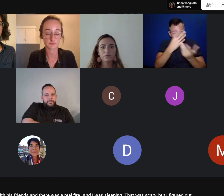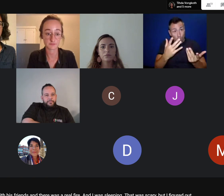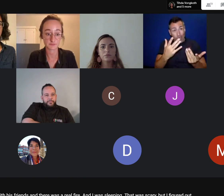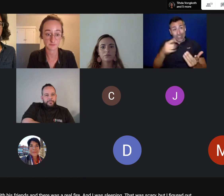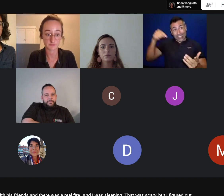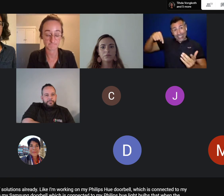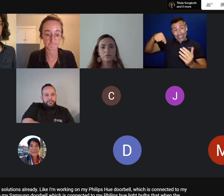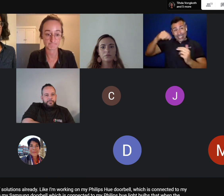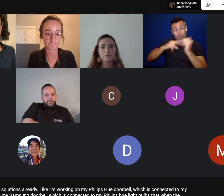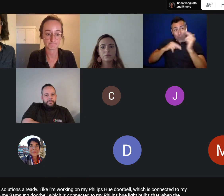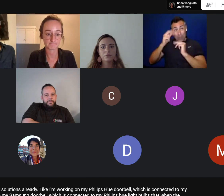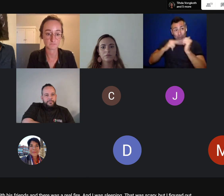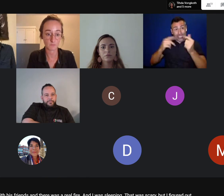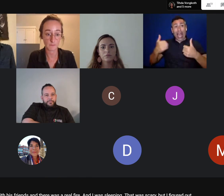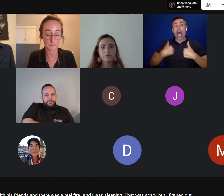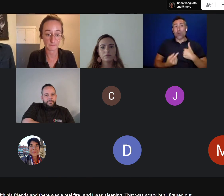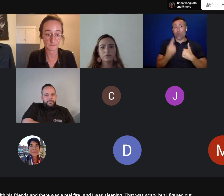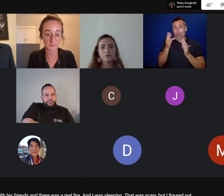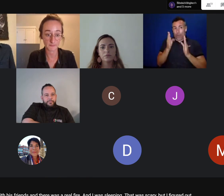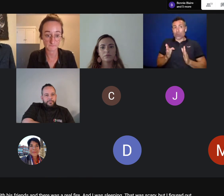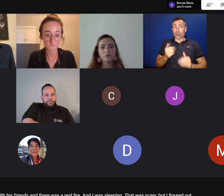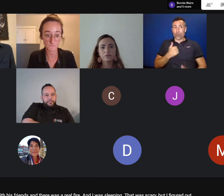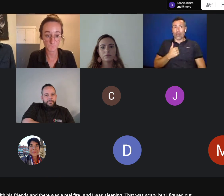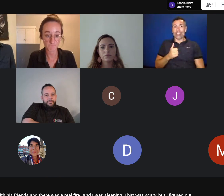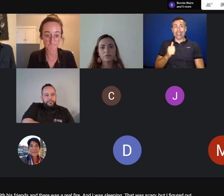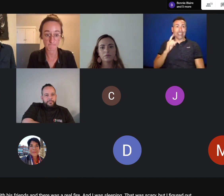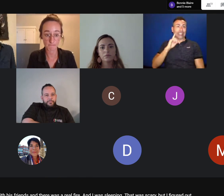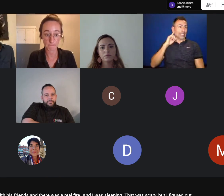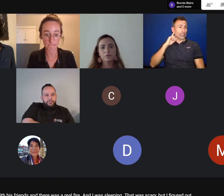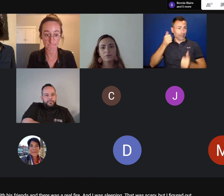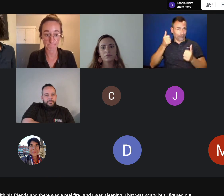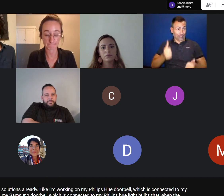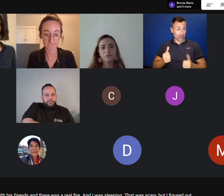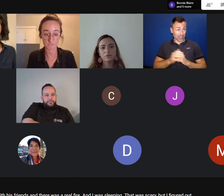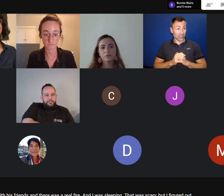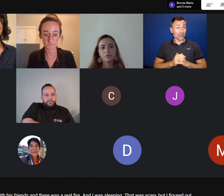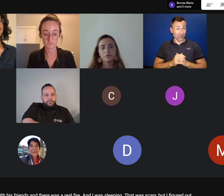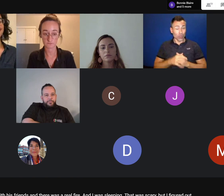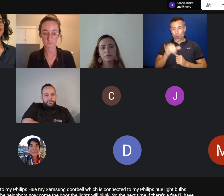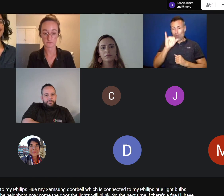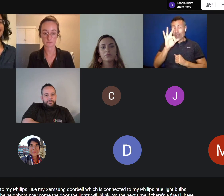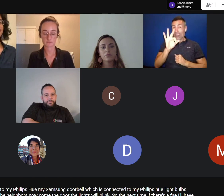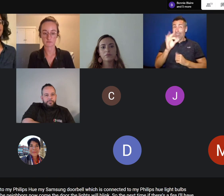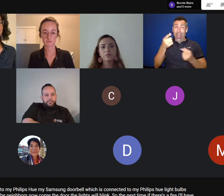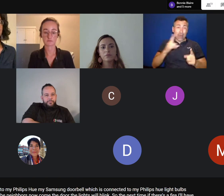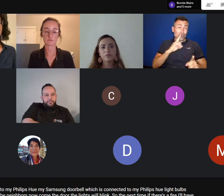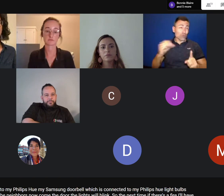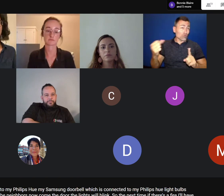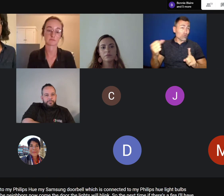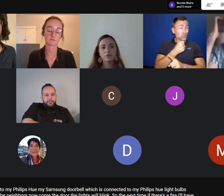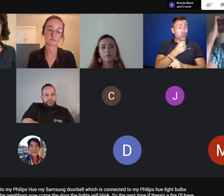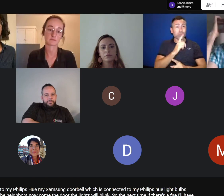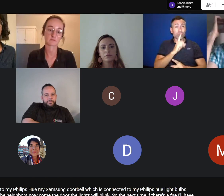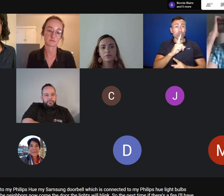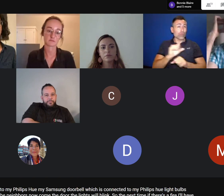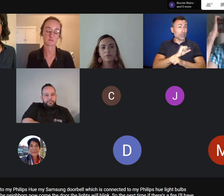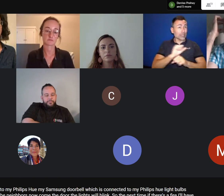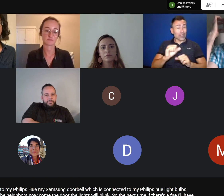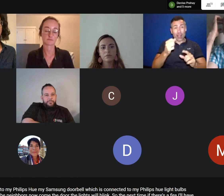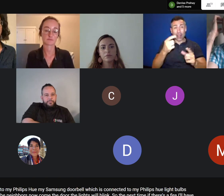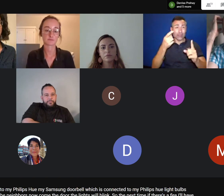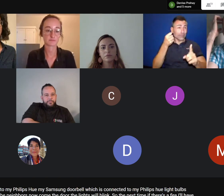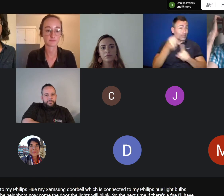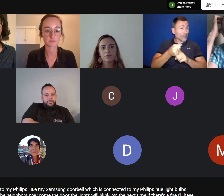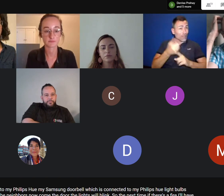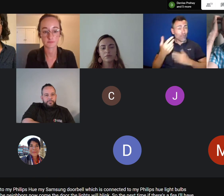a hearing disability in my apartment. So that if there ever, God forbid, was a fire, they would know I'm here. So I'm taking